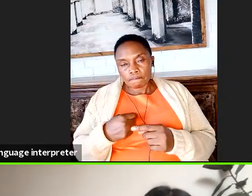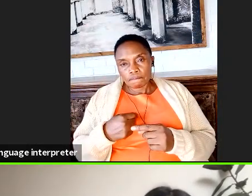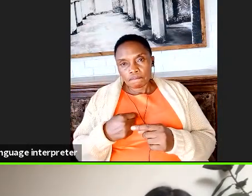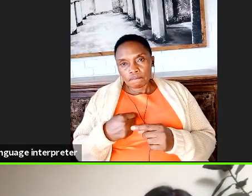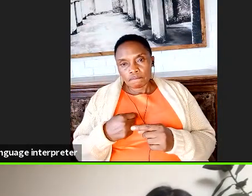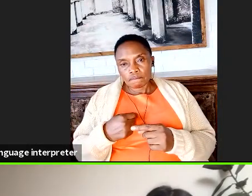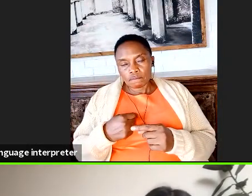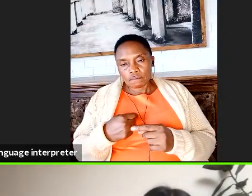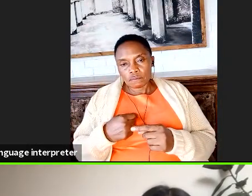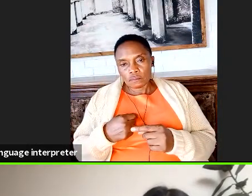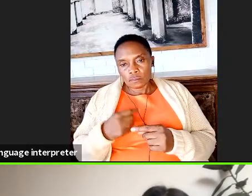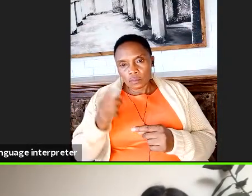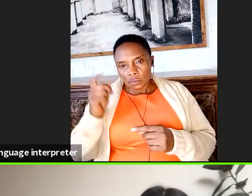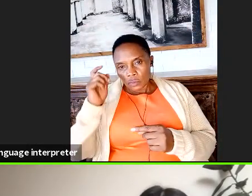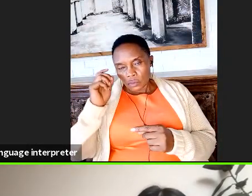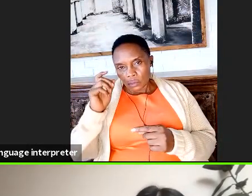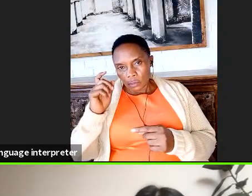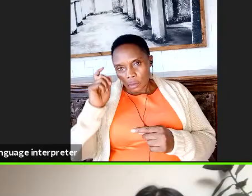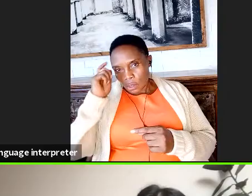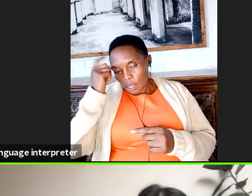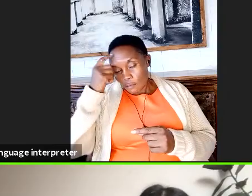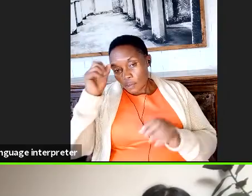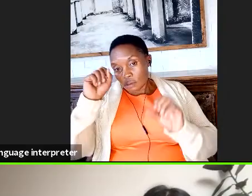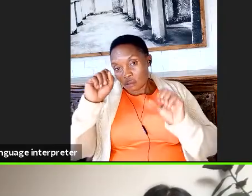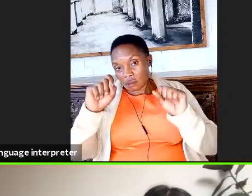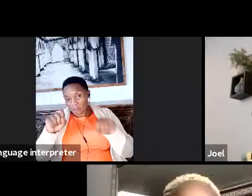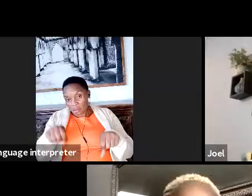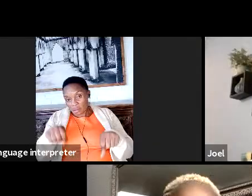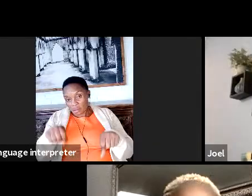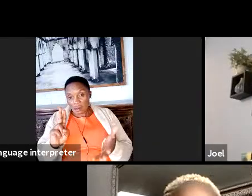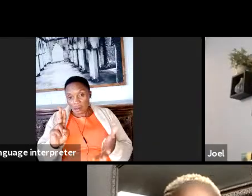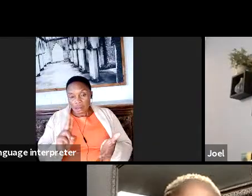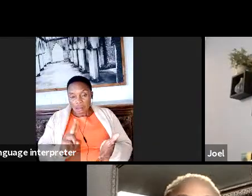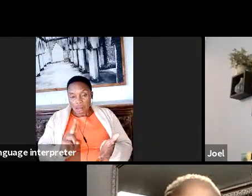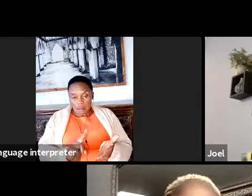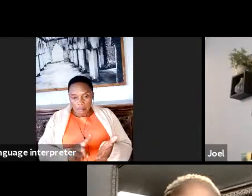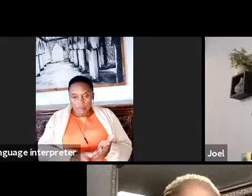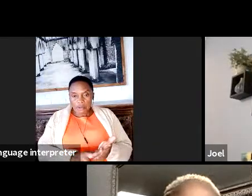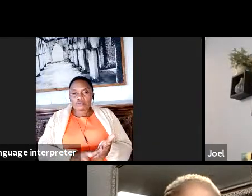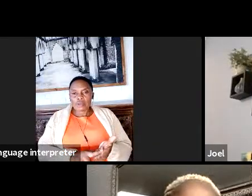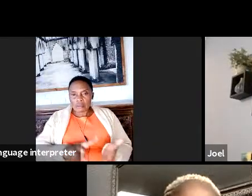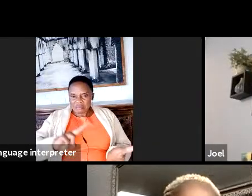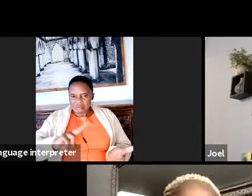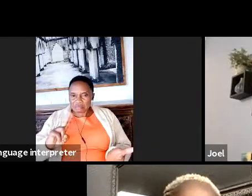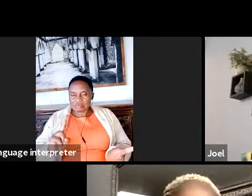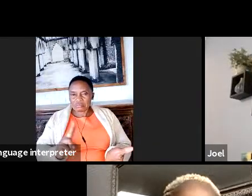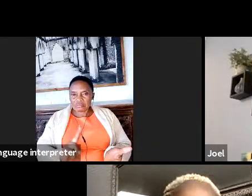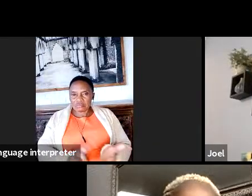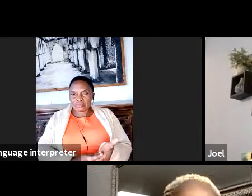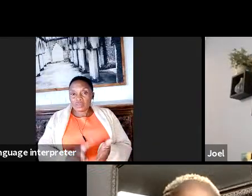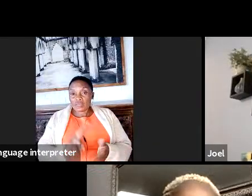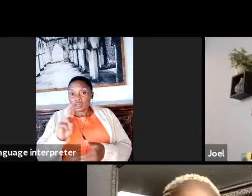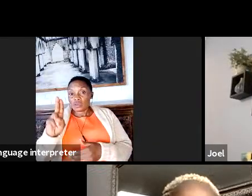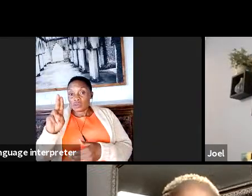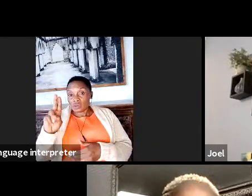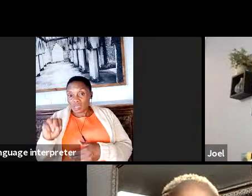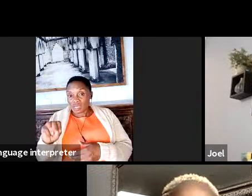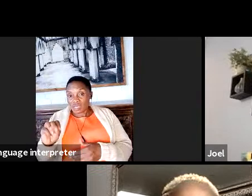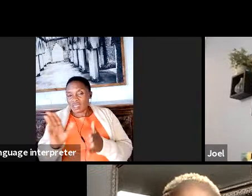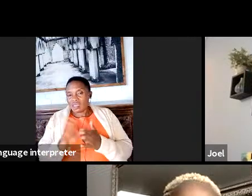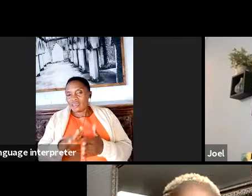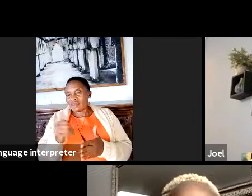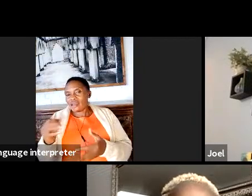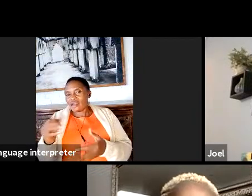want to prove that they have responded ahead of the next cycle, right? Because they want to prove to the UN and other stakeholders that they